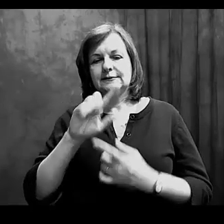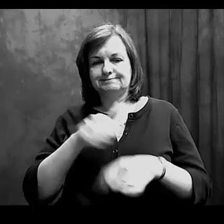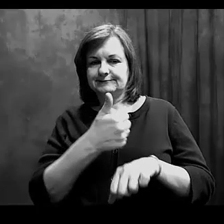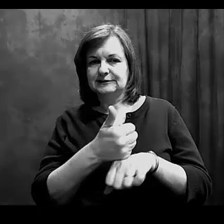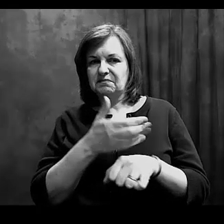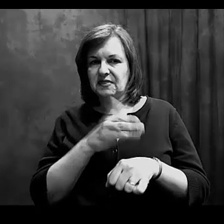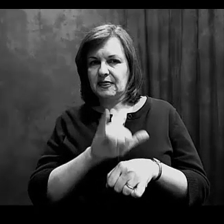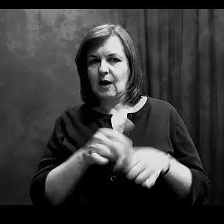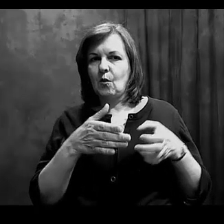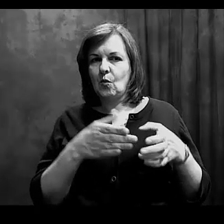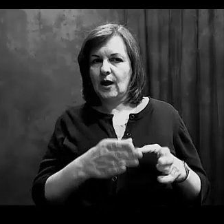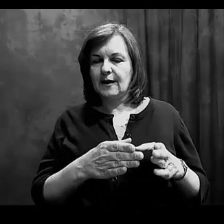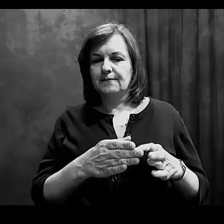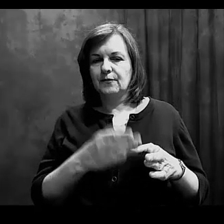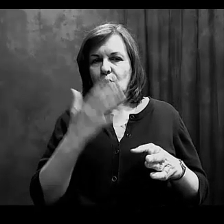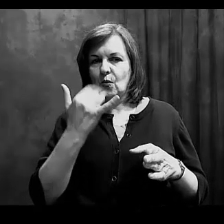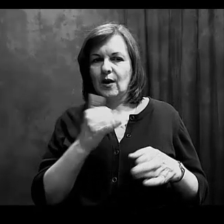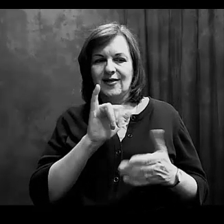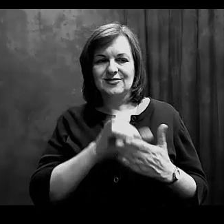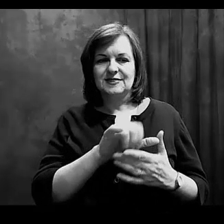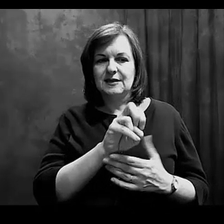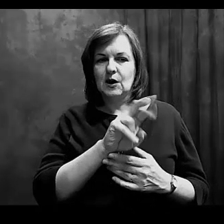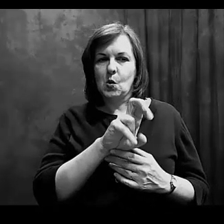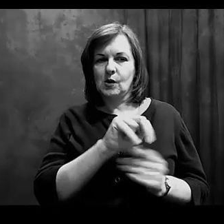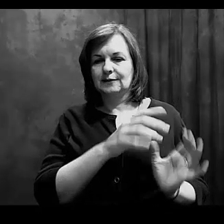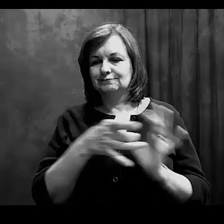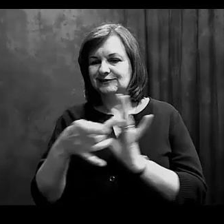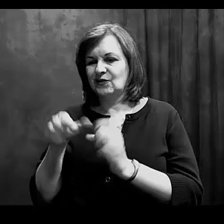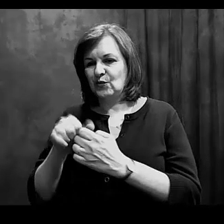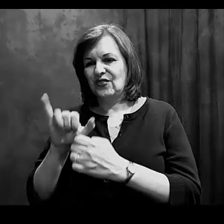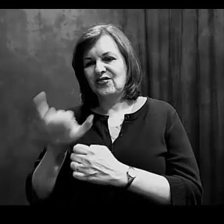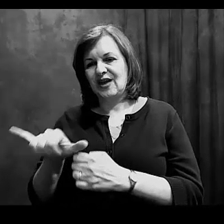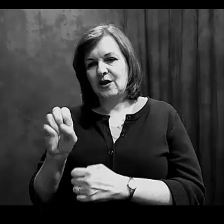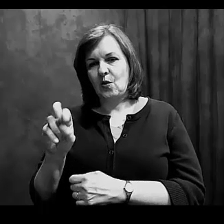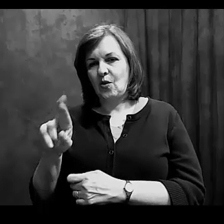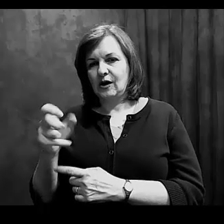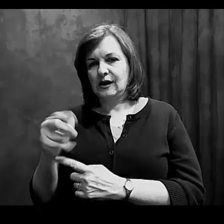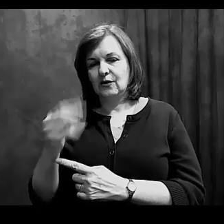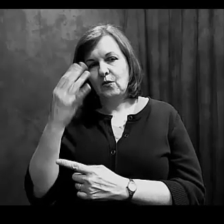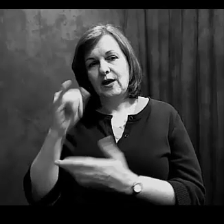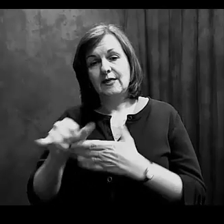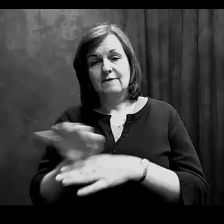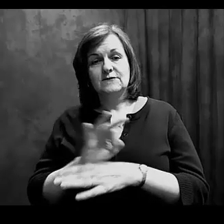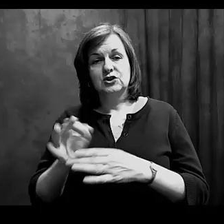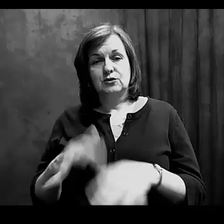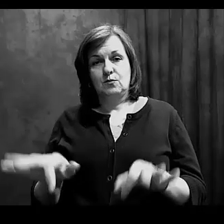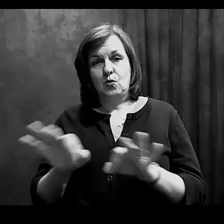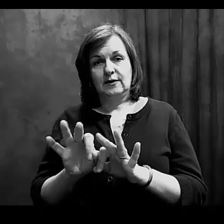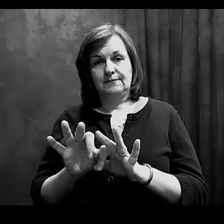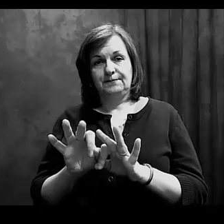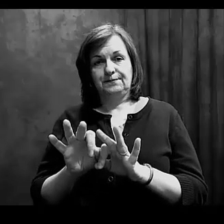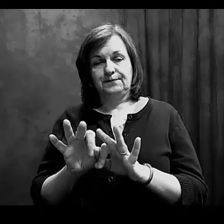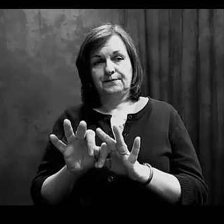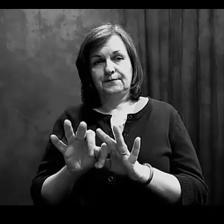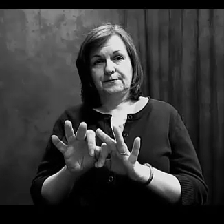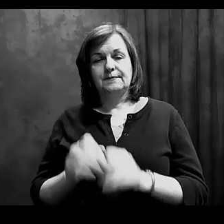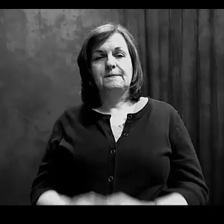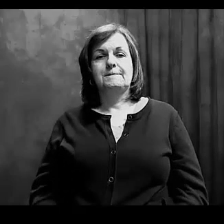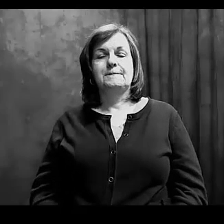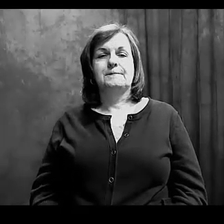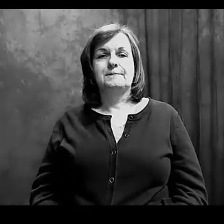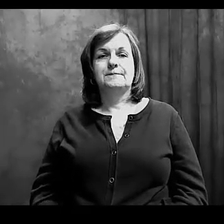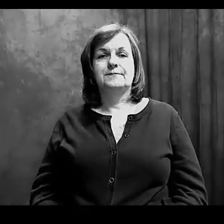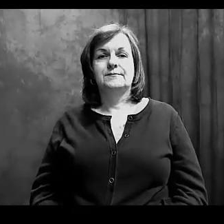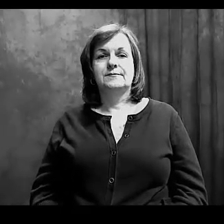aligned the way they are, why they're connected to other organs the way they are, and why that function is so important. We